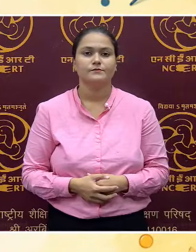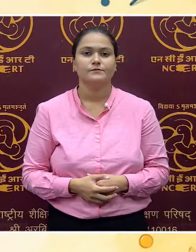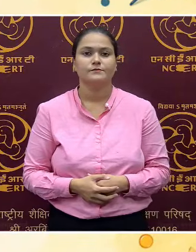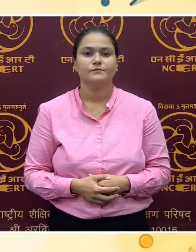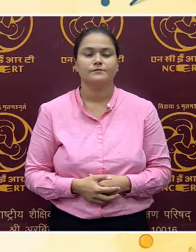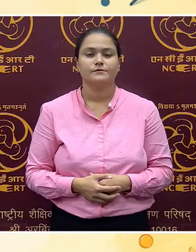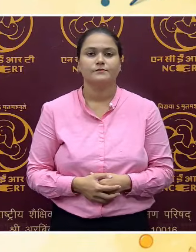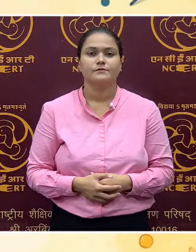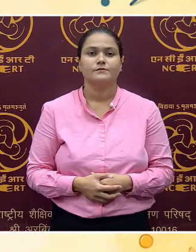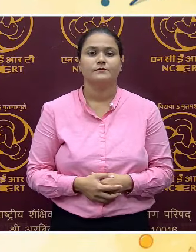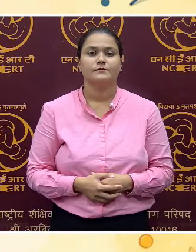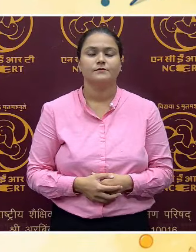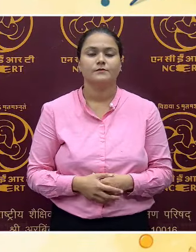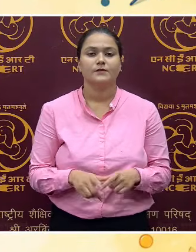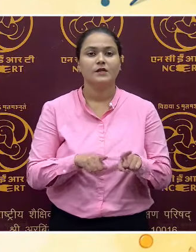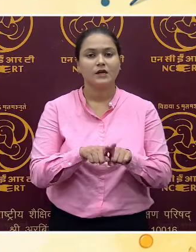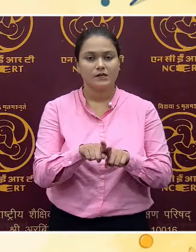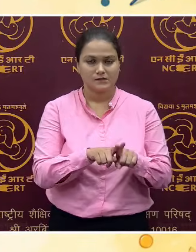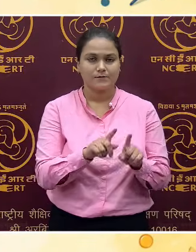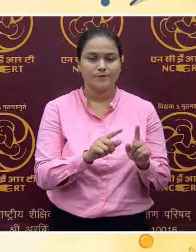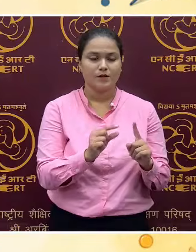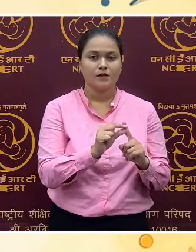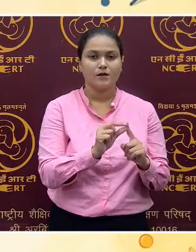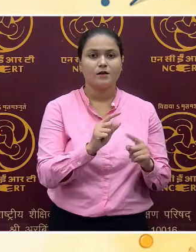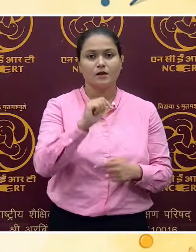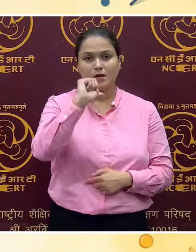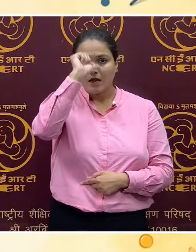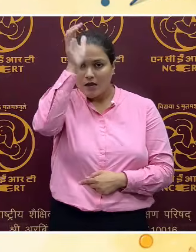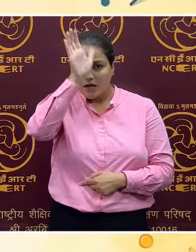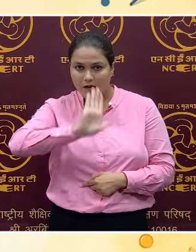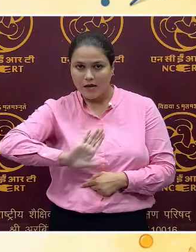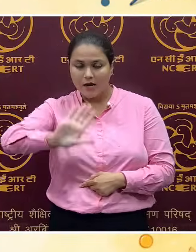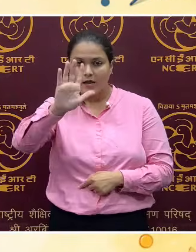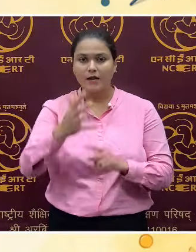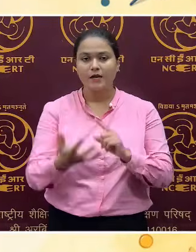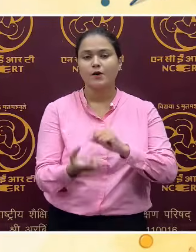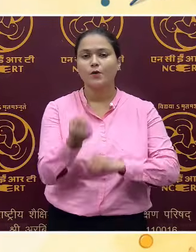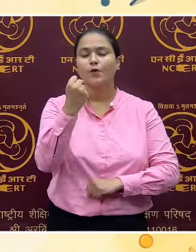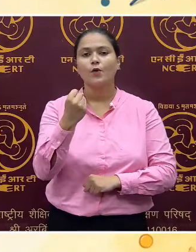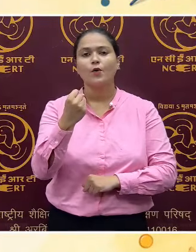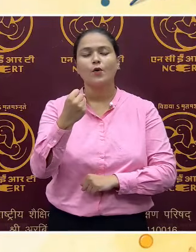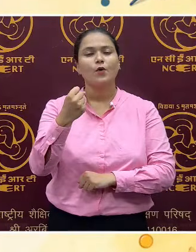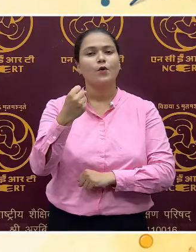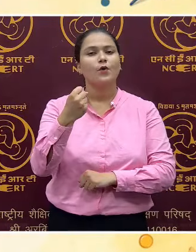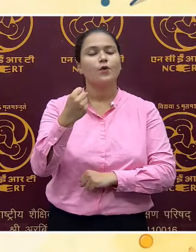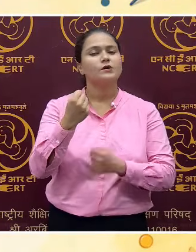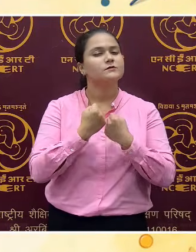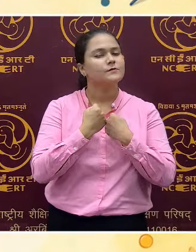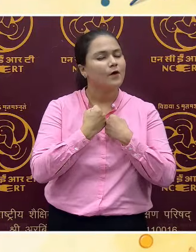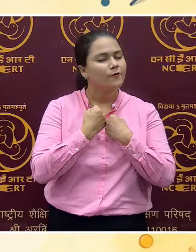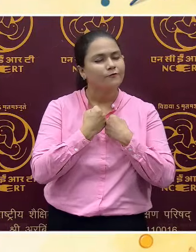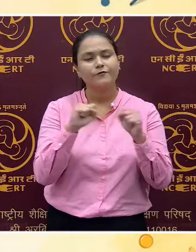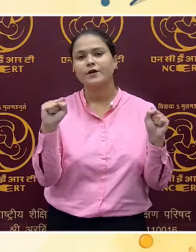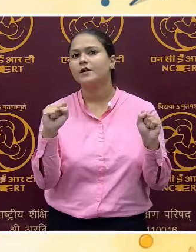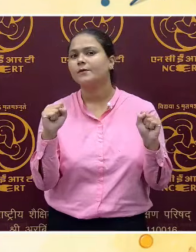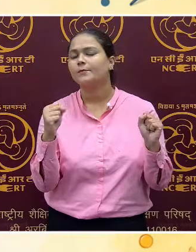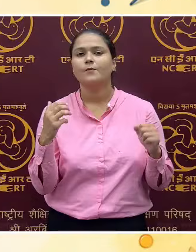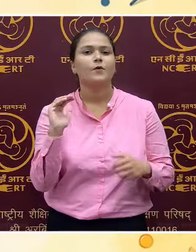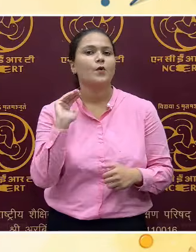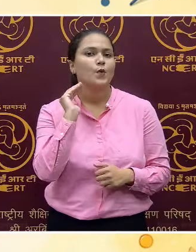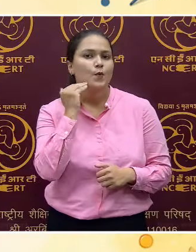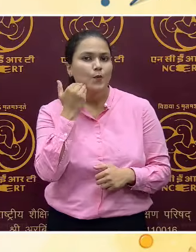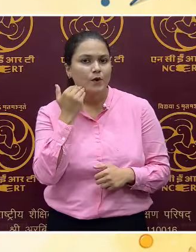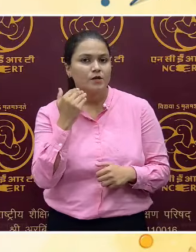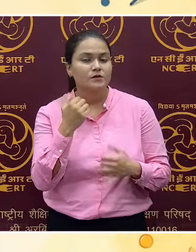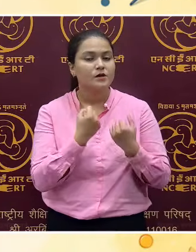say India got independence. India got independence